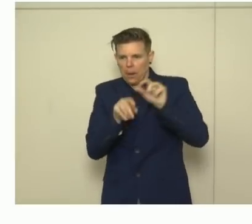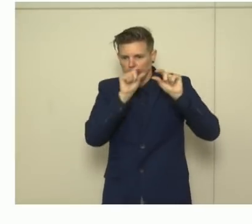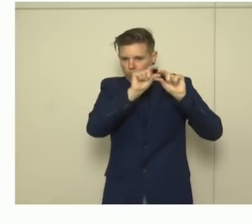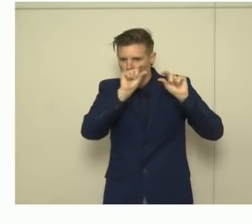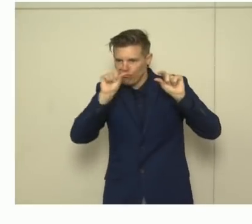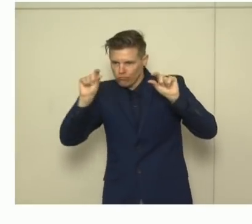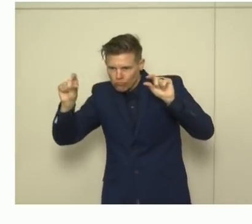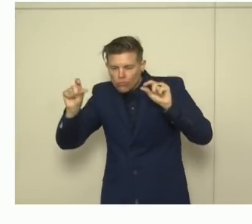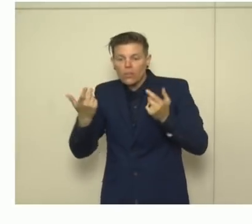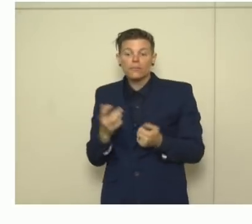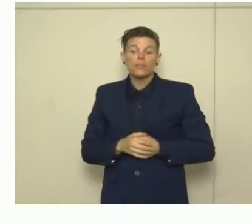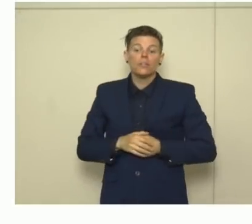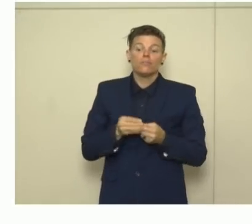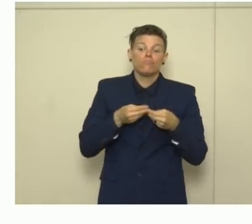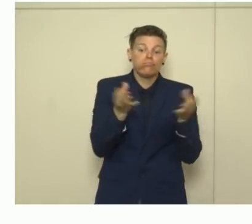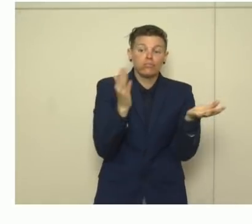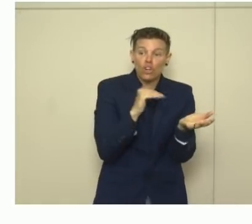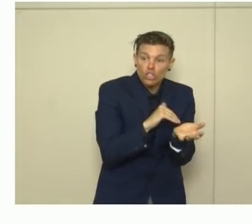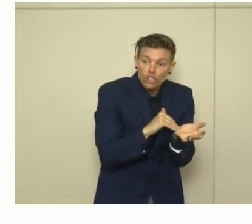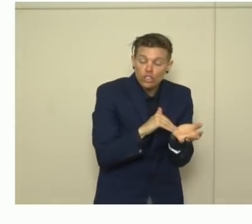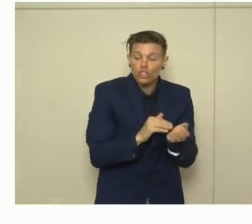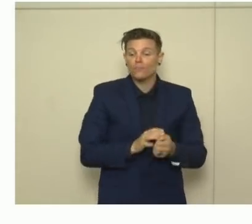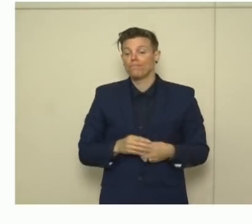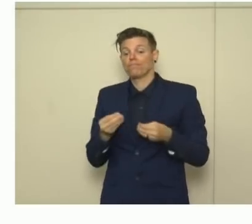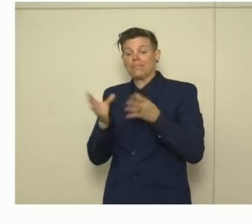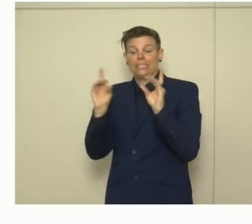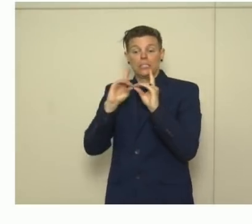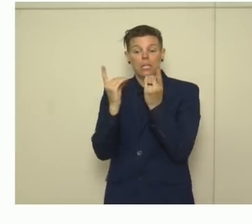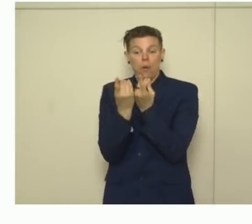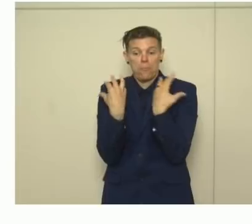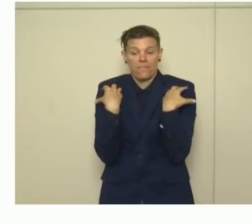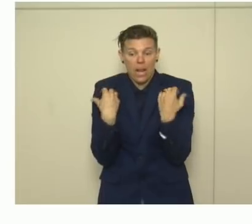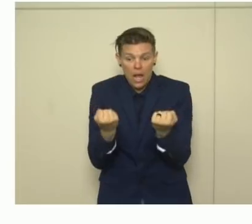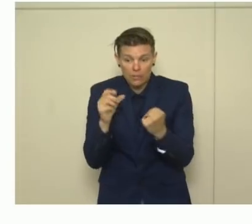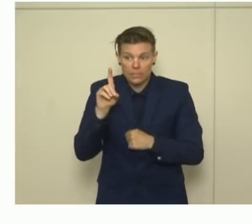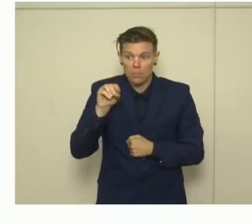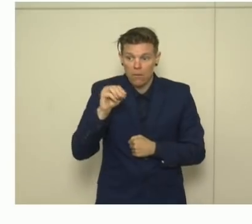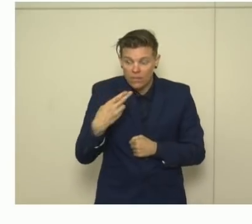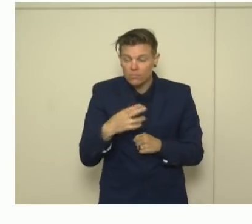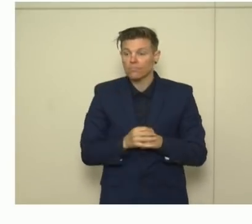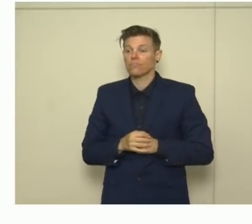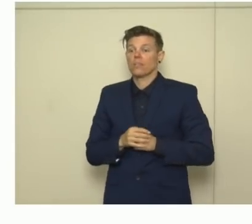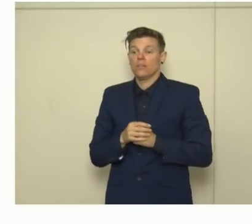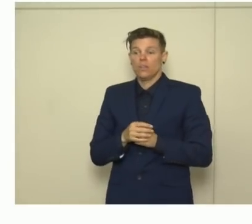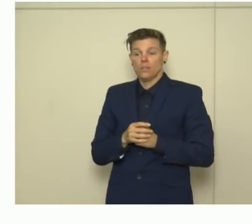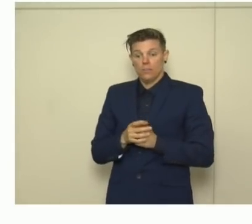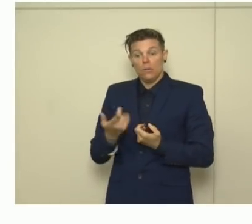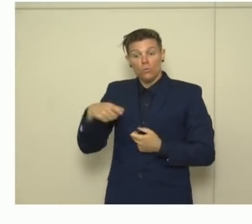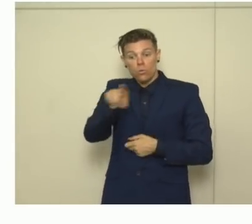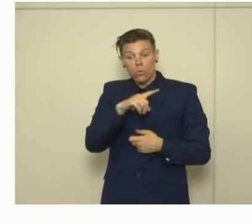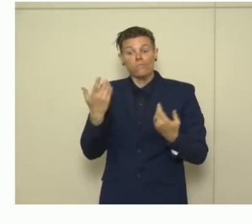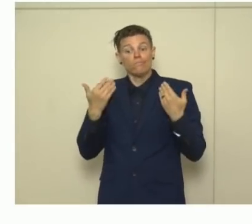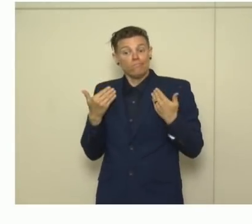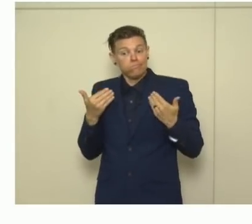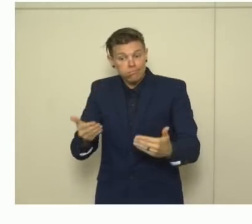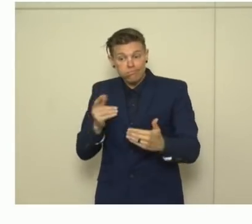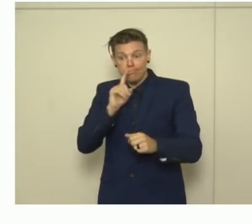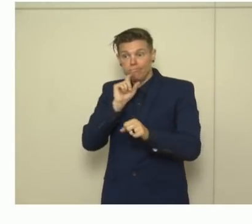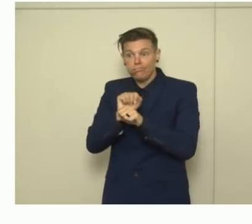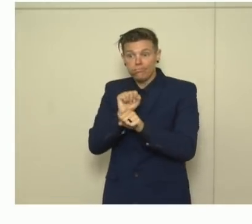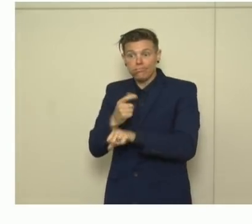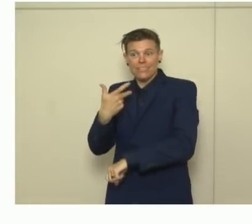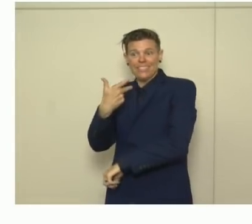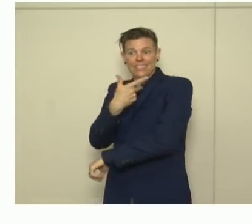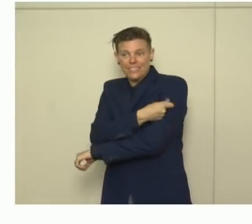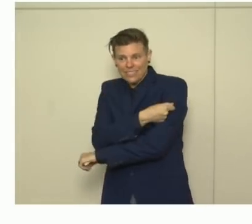DOH sites and the like. Then there's the administration of the vaccine. That's getting the shot. That's the thing we're all focused on. When do I get the shot? And then after